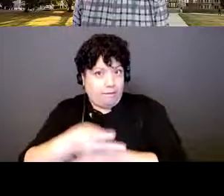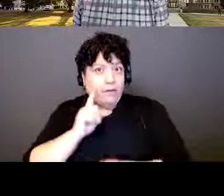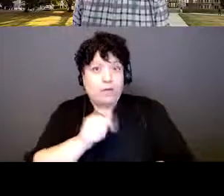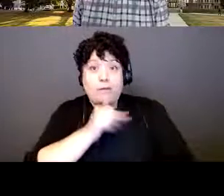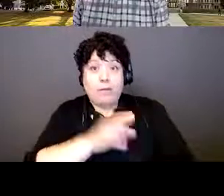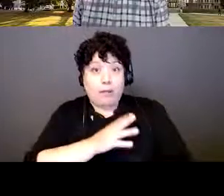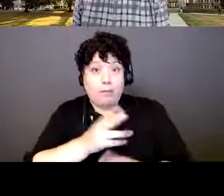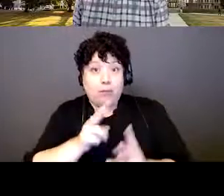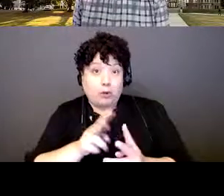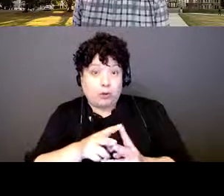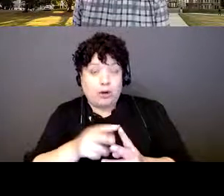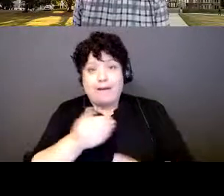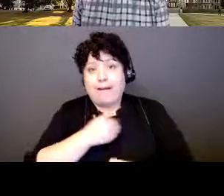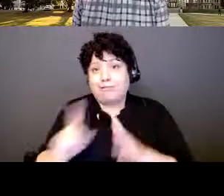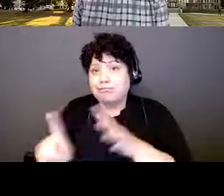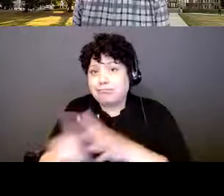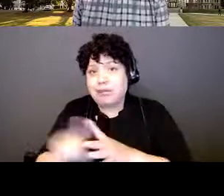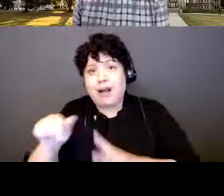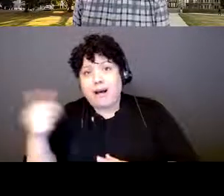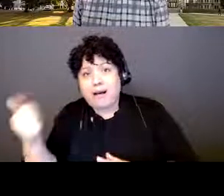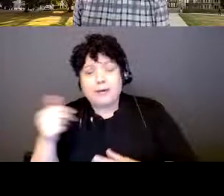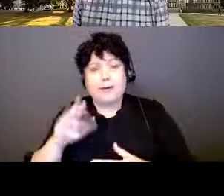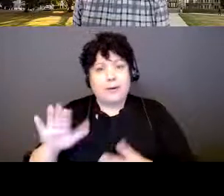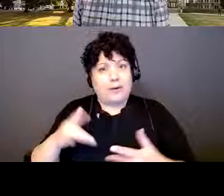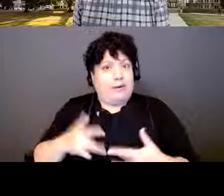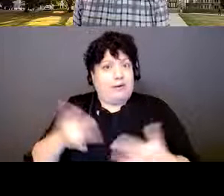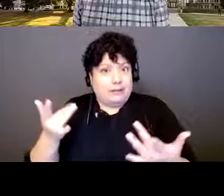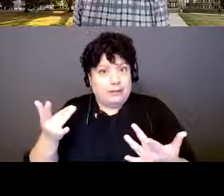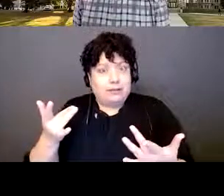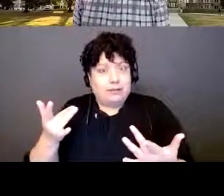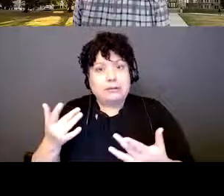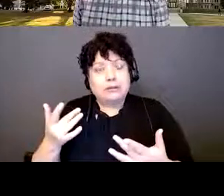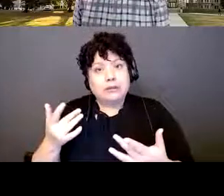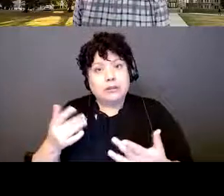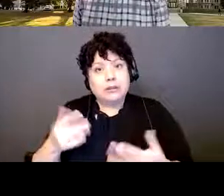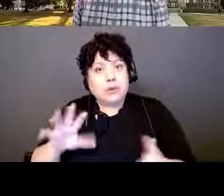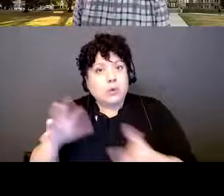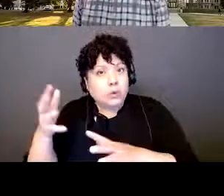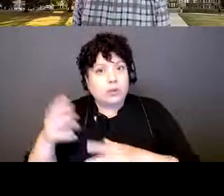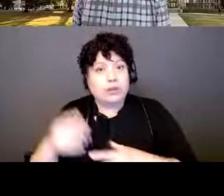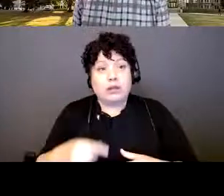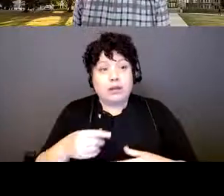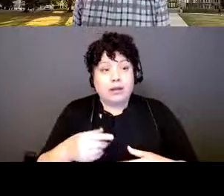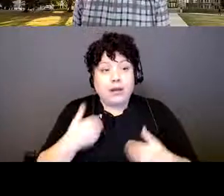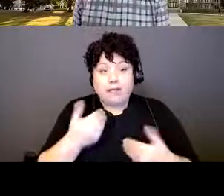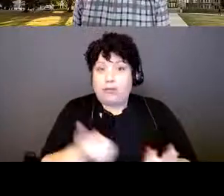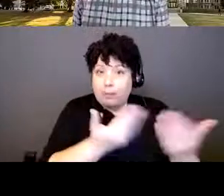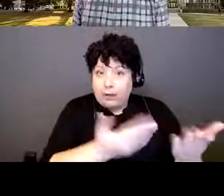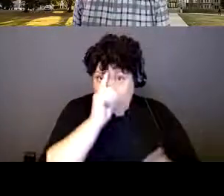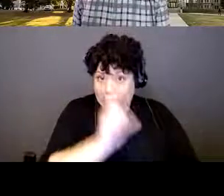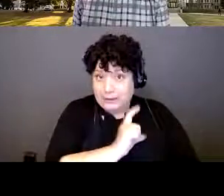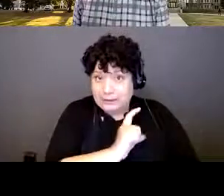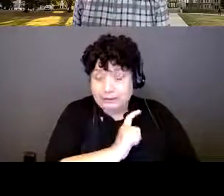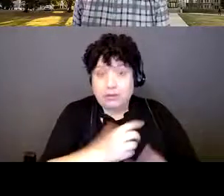life events. Another recommendation dealing with healthcare, police, about